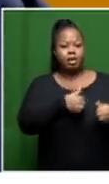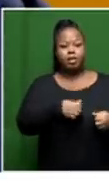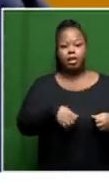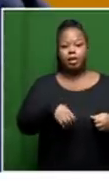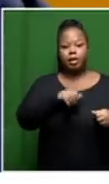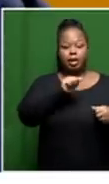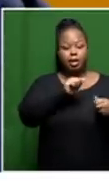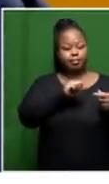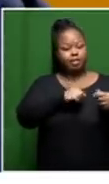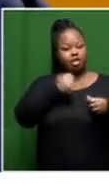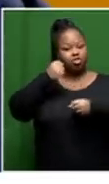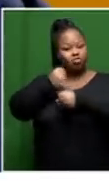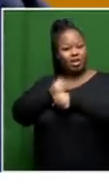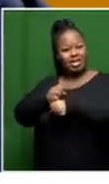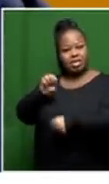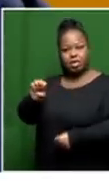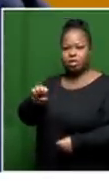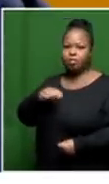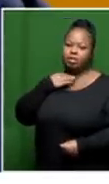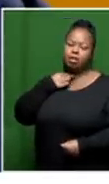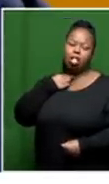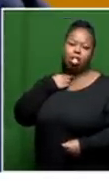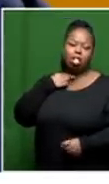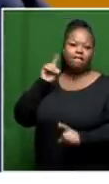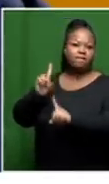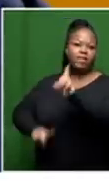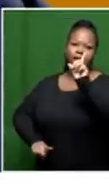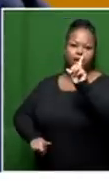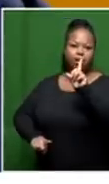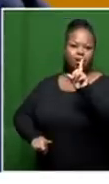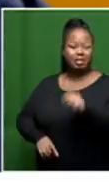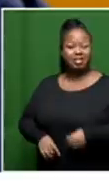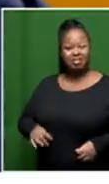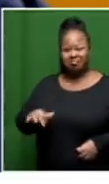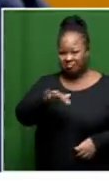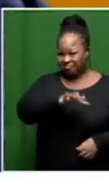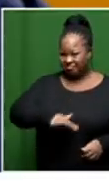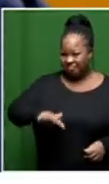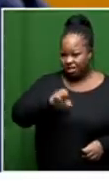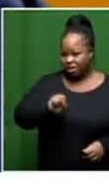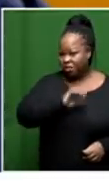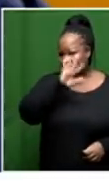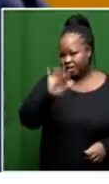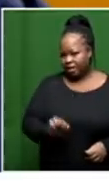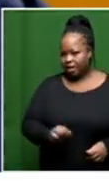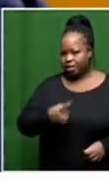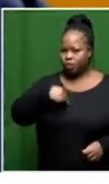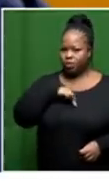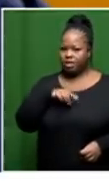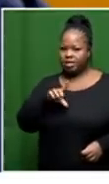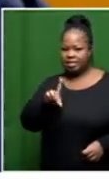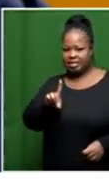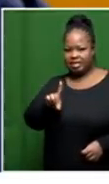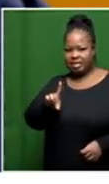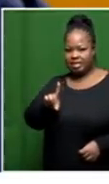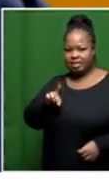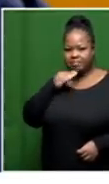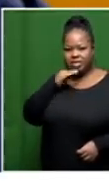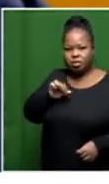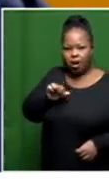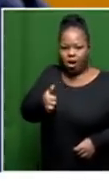is failed infrastructure. And the general infrastructure of South Africa is in condition D, which is at the risk